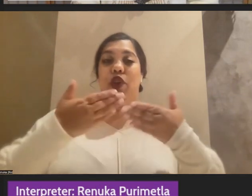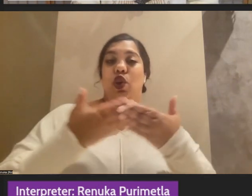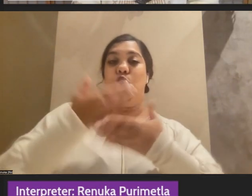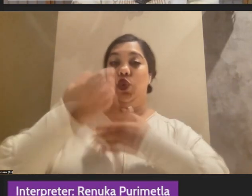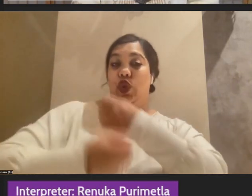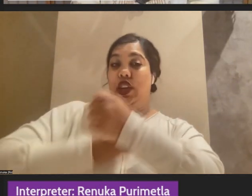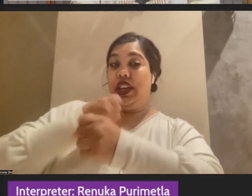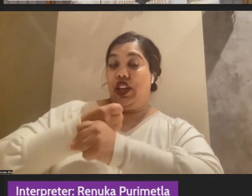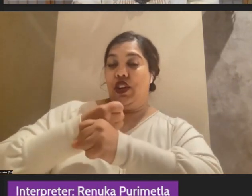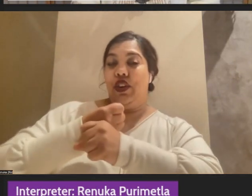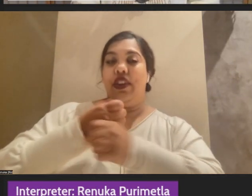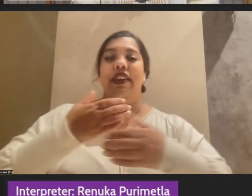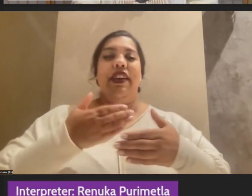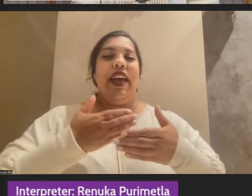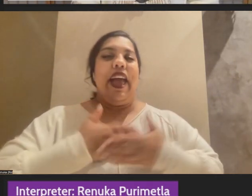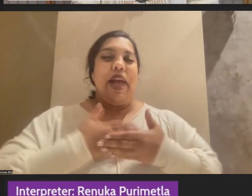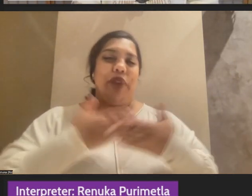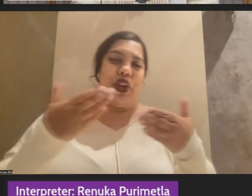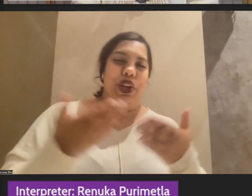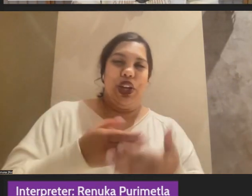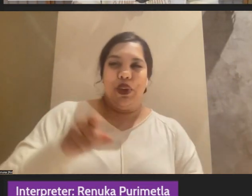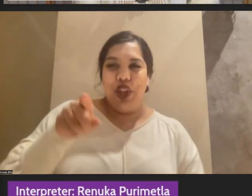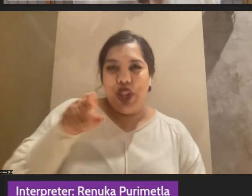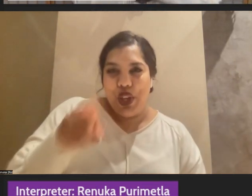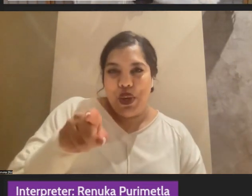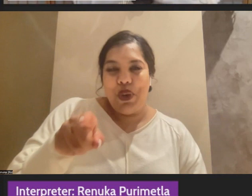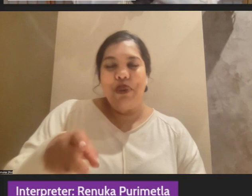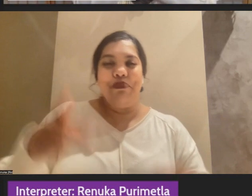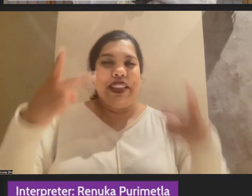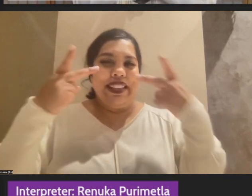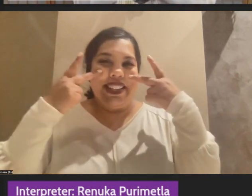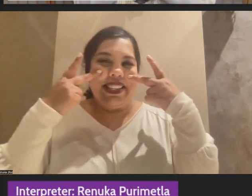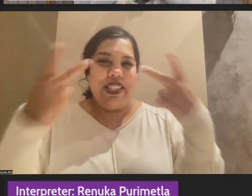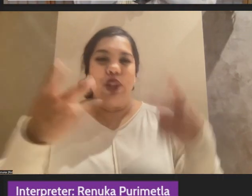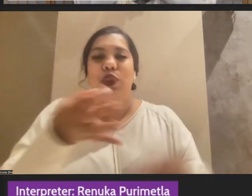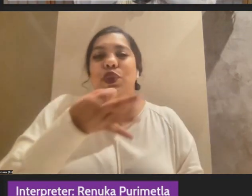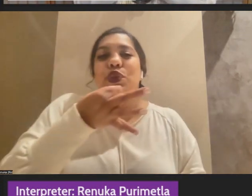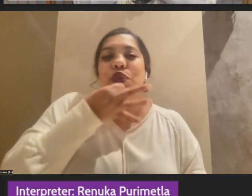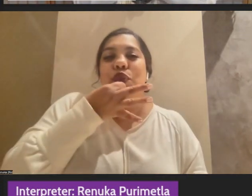You. See you soon. Blessings.